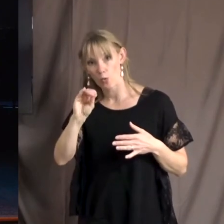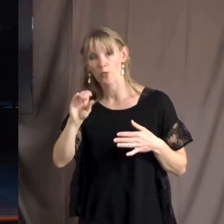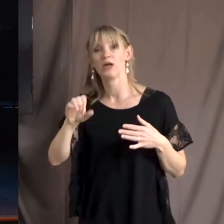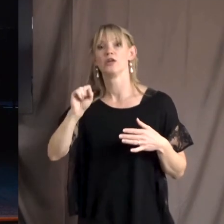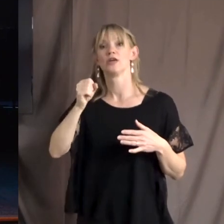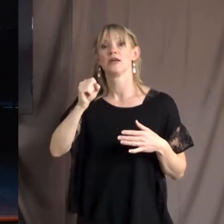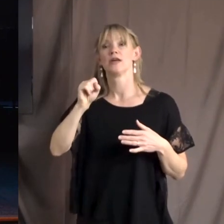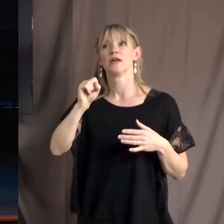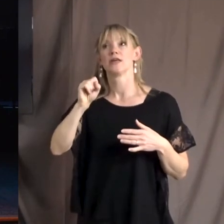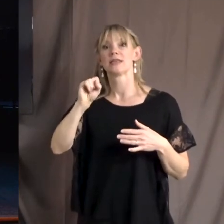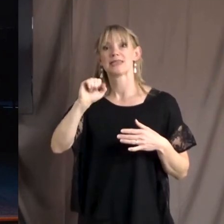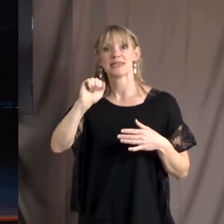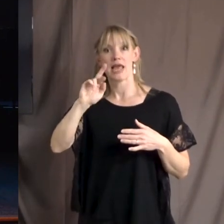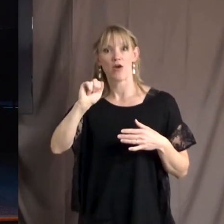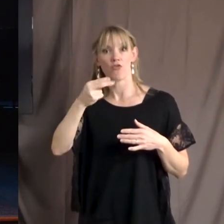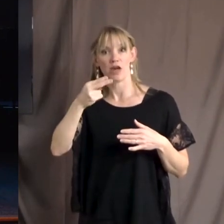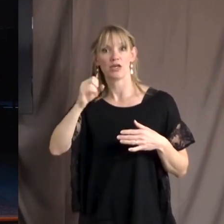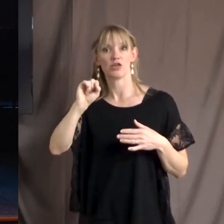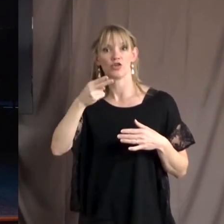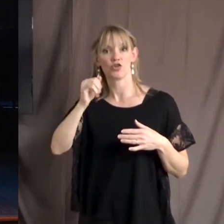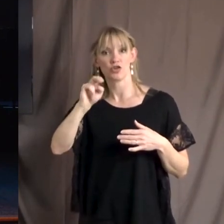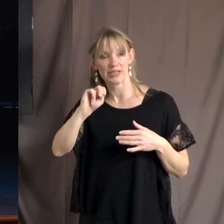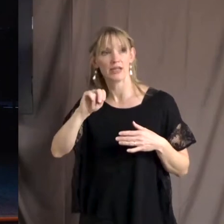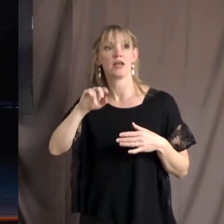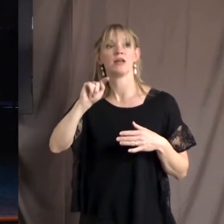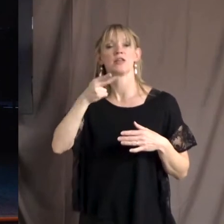Tom Litch, Jennifer Burnett,